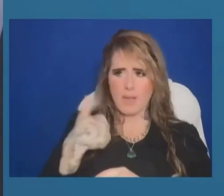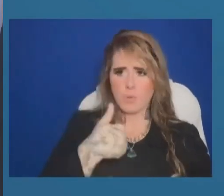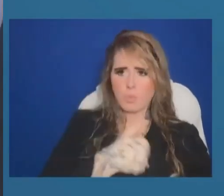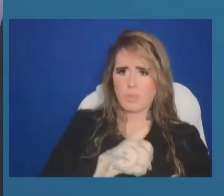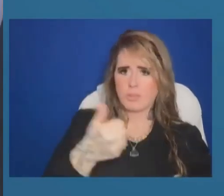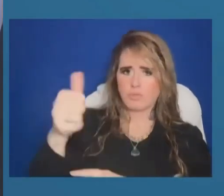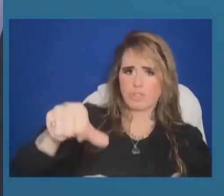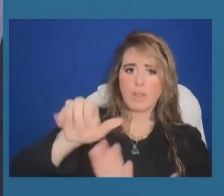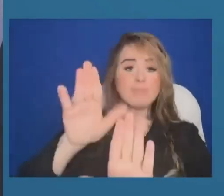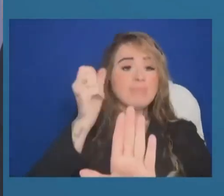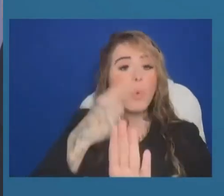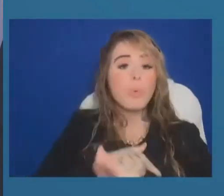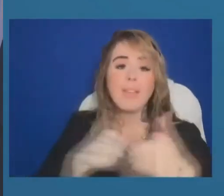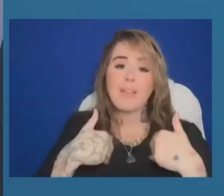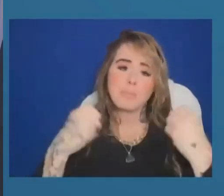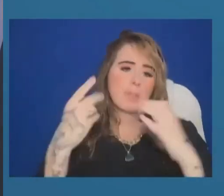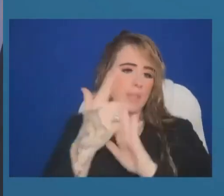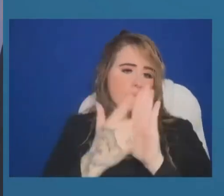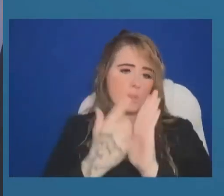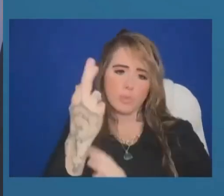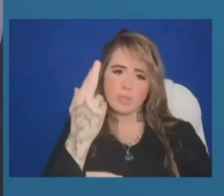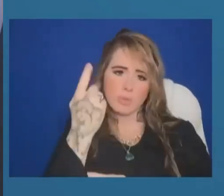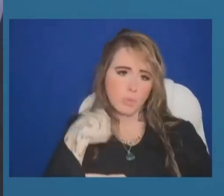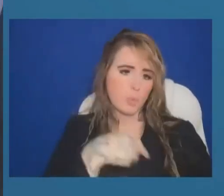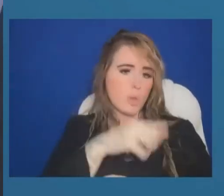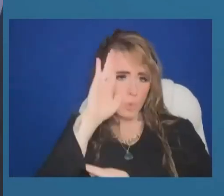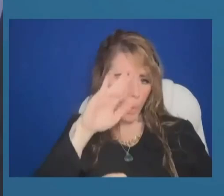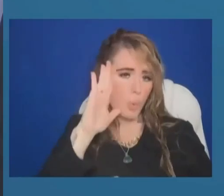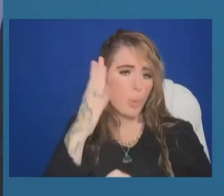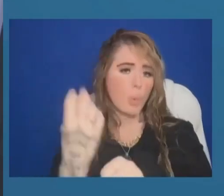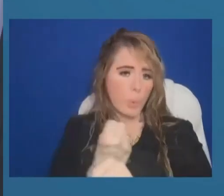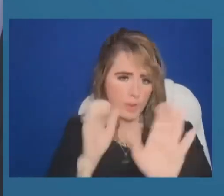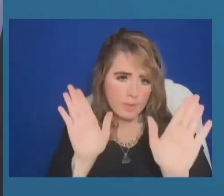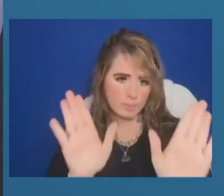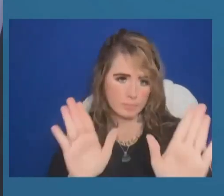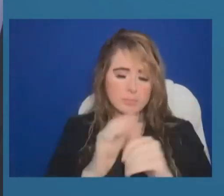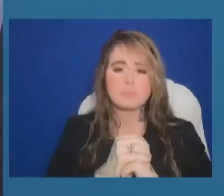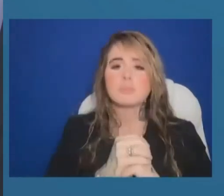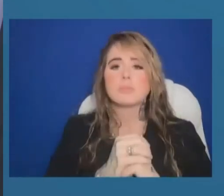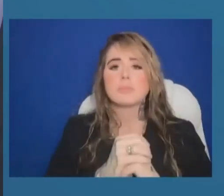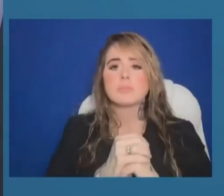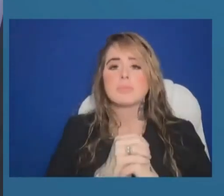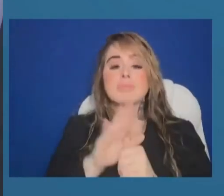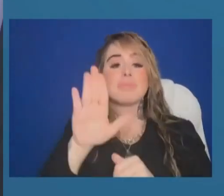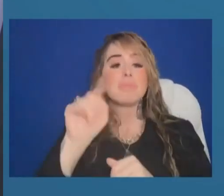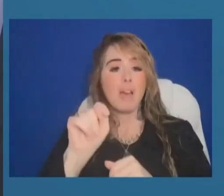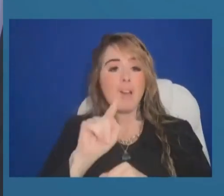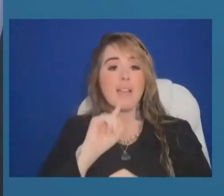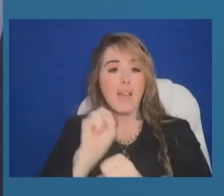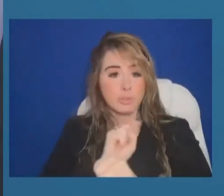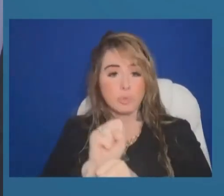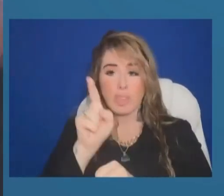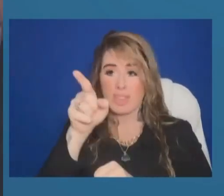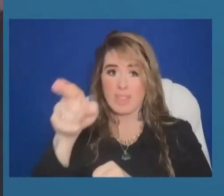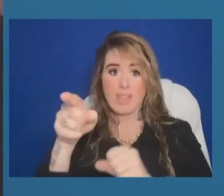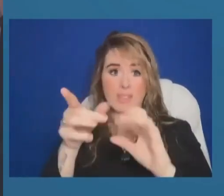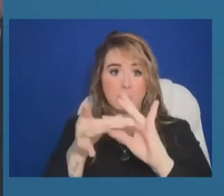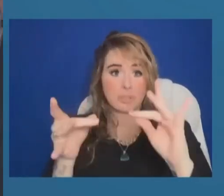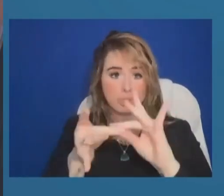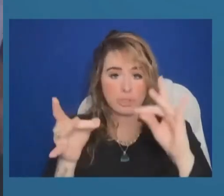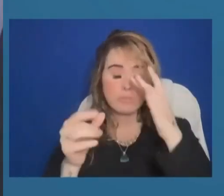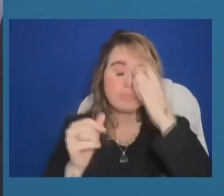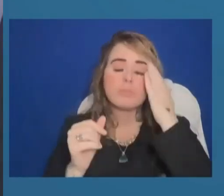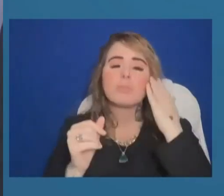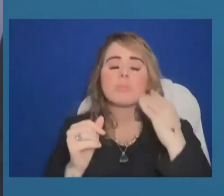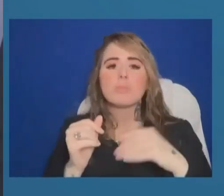lot of legal reasons why we know we're going to be victorious, but they actually cited the